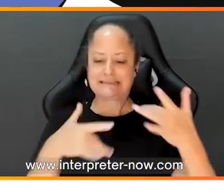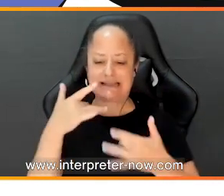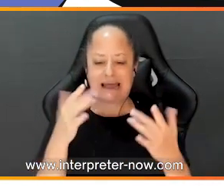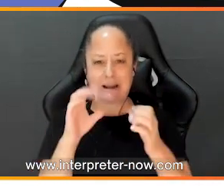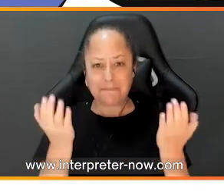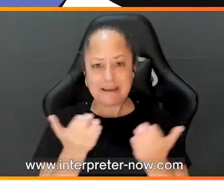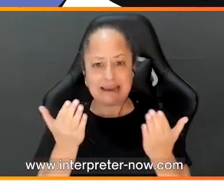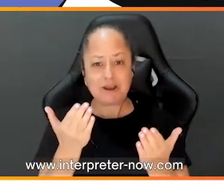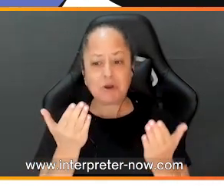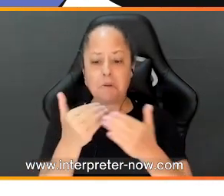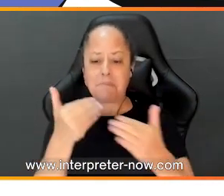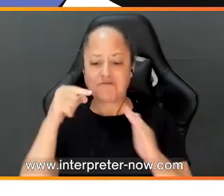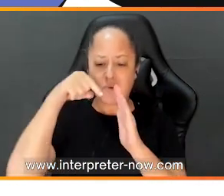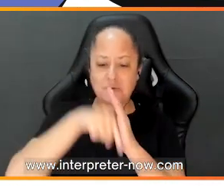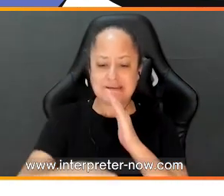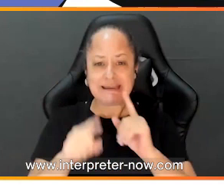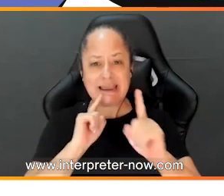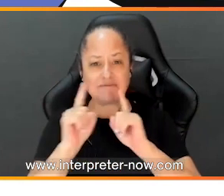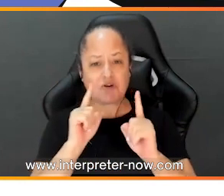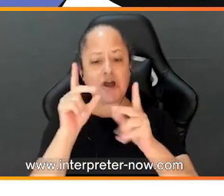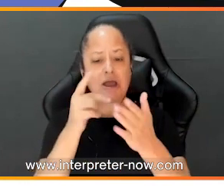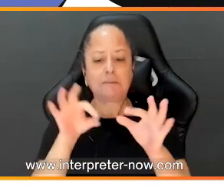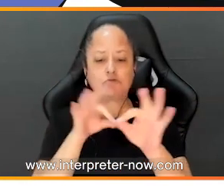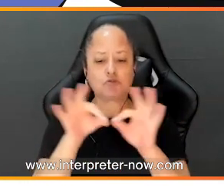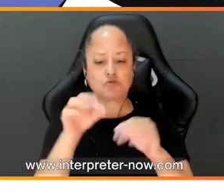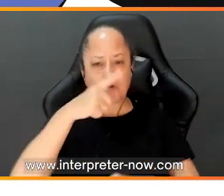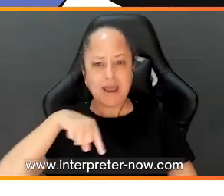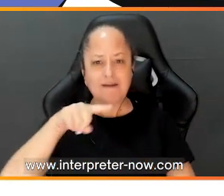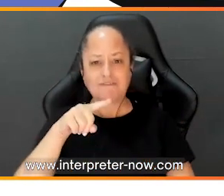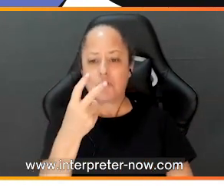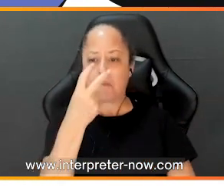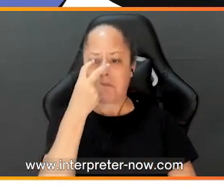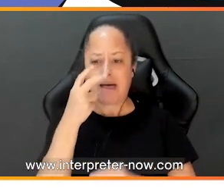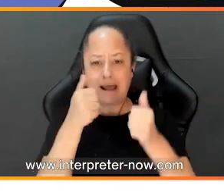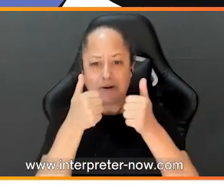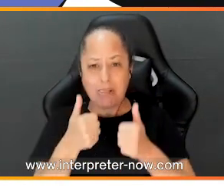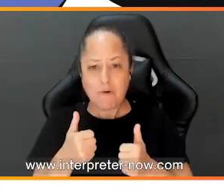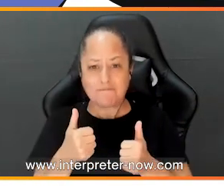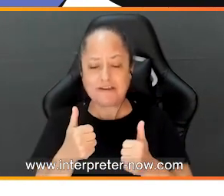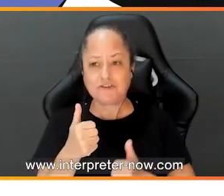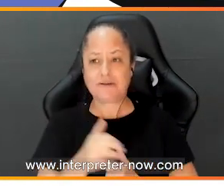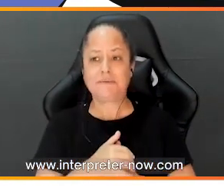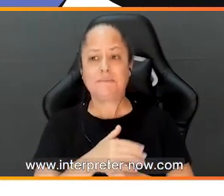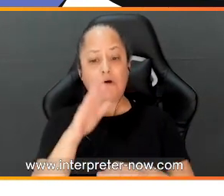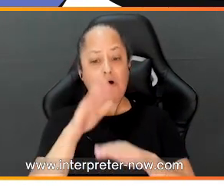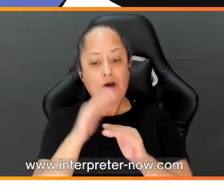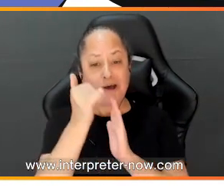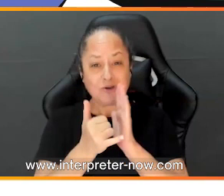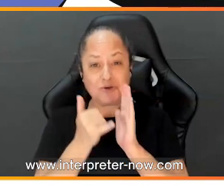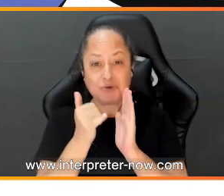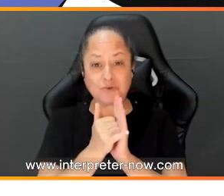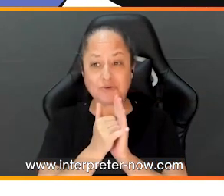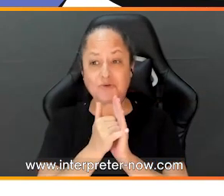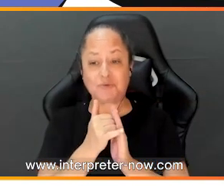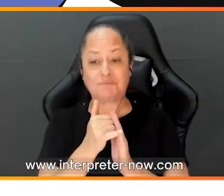Yeah, awesome. So before we go deep into our conversation, let's describe ourselves for anybody who's blind or low vision and on